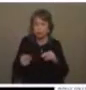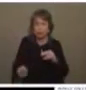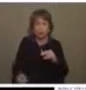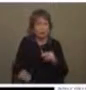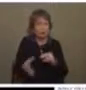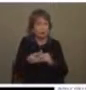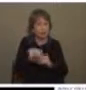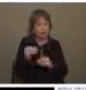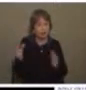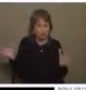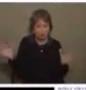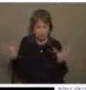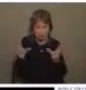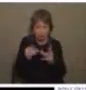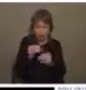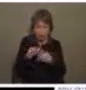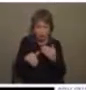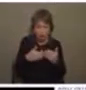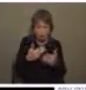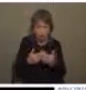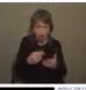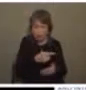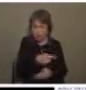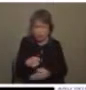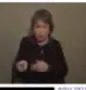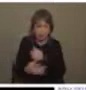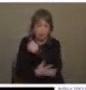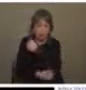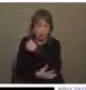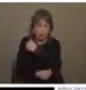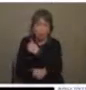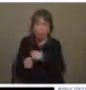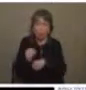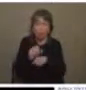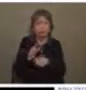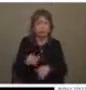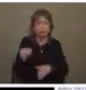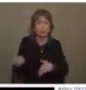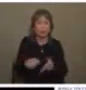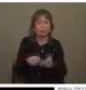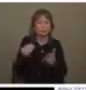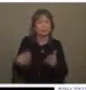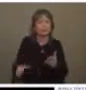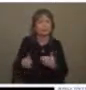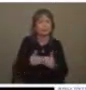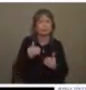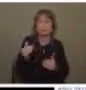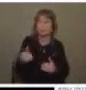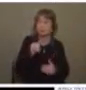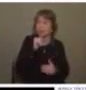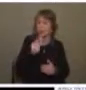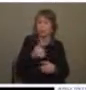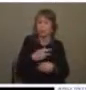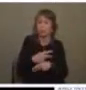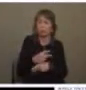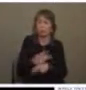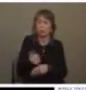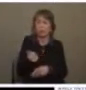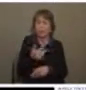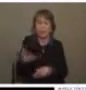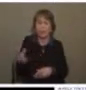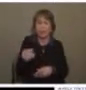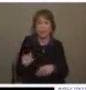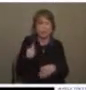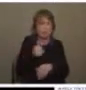cocktail or combination of low-wage workers, the poor, and other vulnerable populations are too costly and unproductive and to blame for the financial and